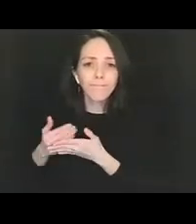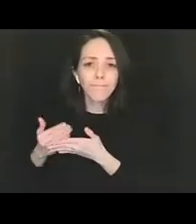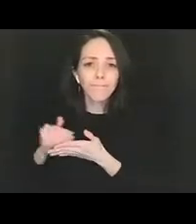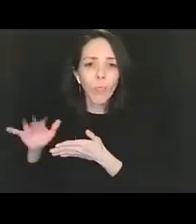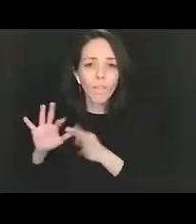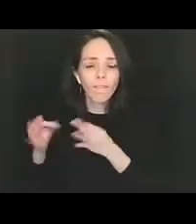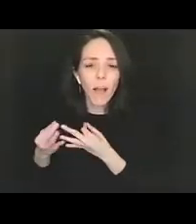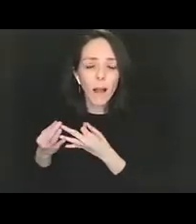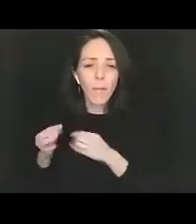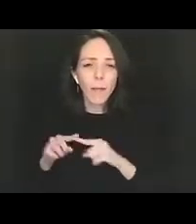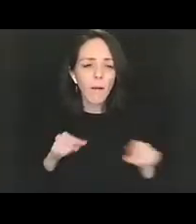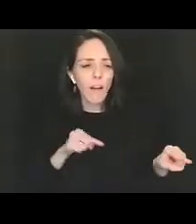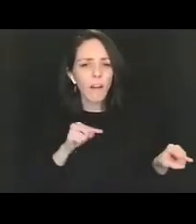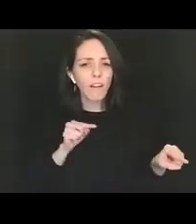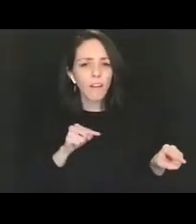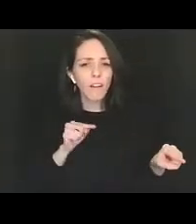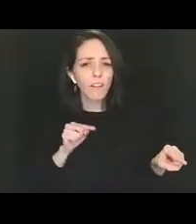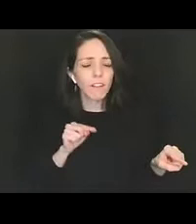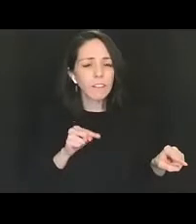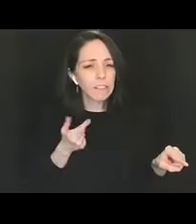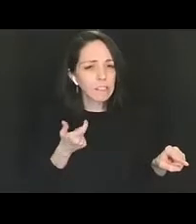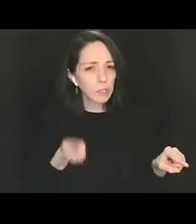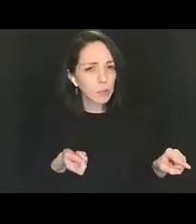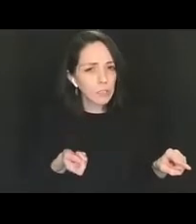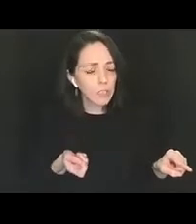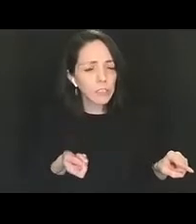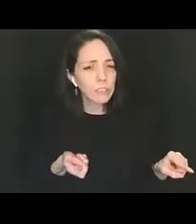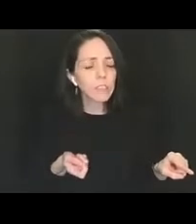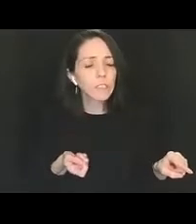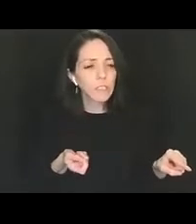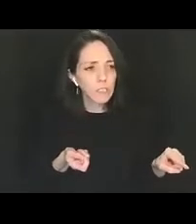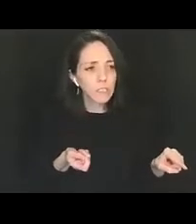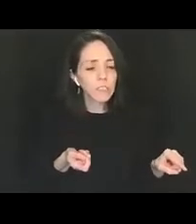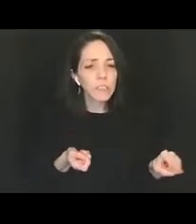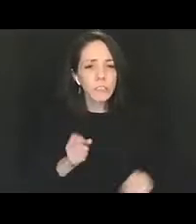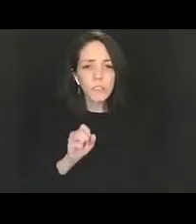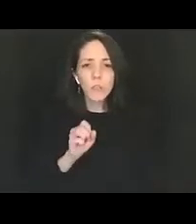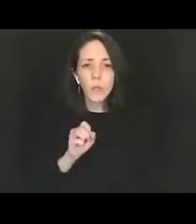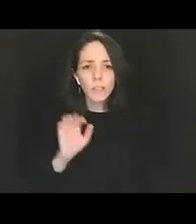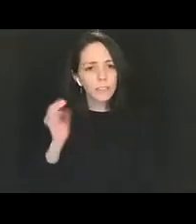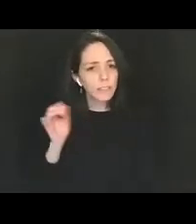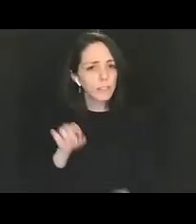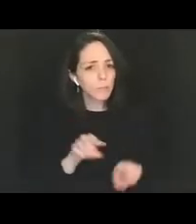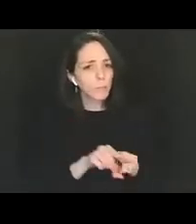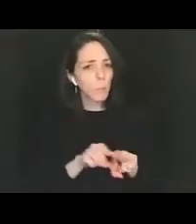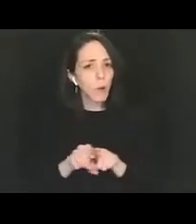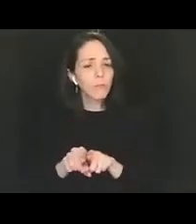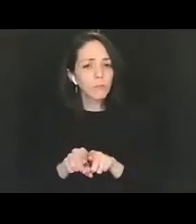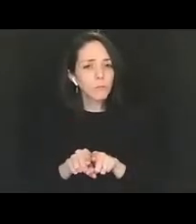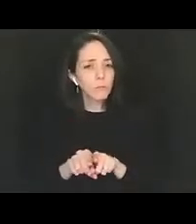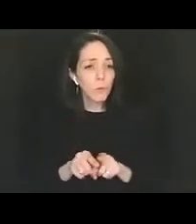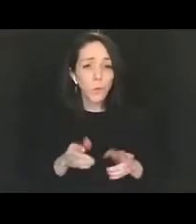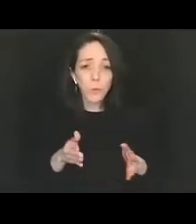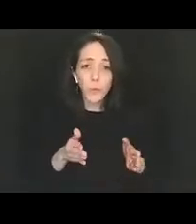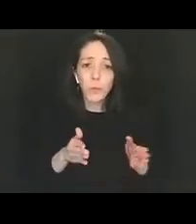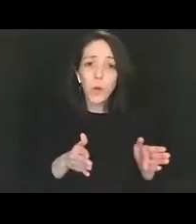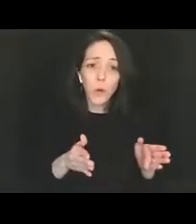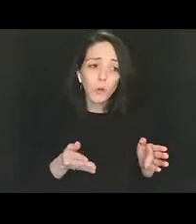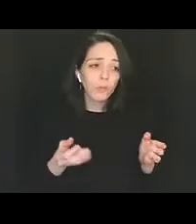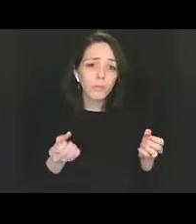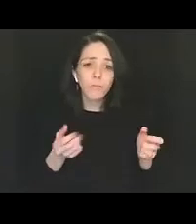away from roads and cars to bicycles and public transportation